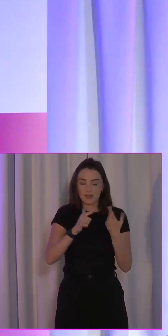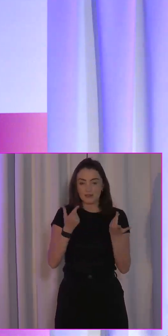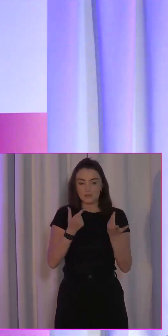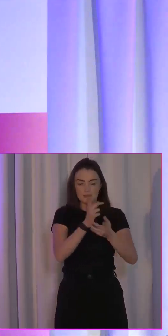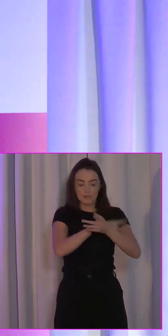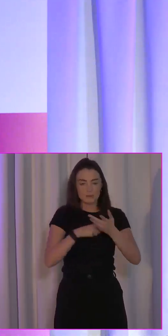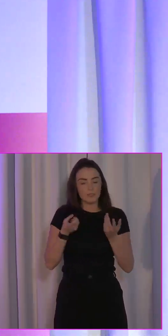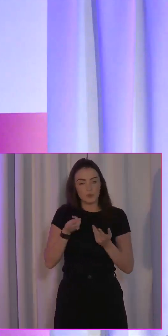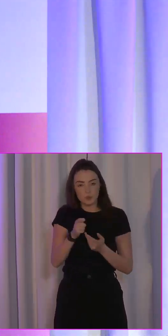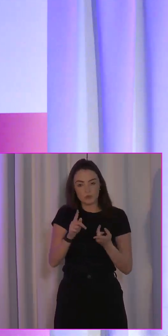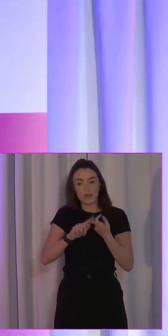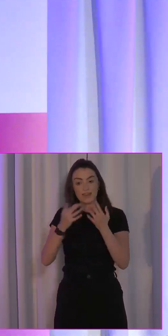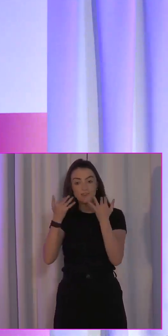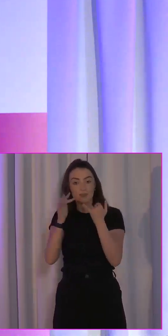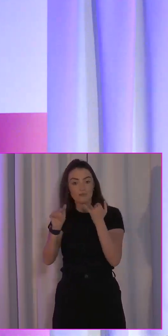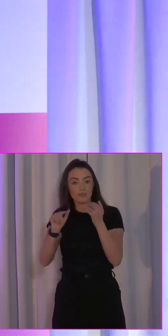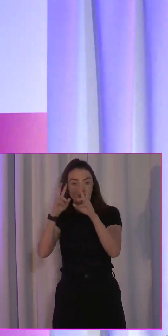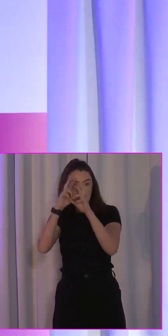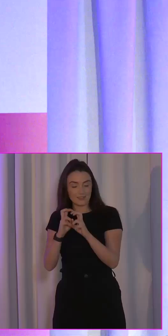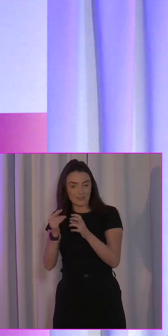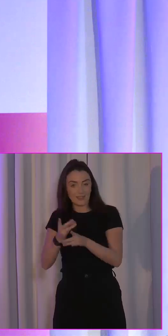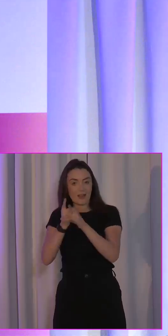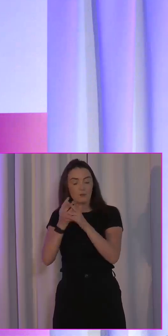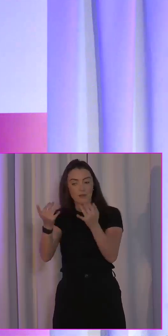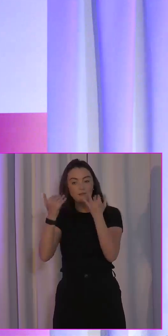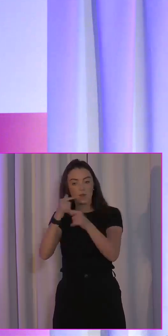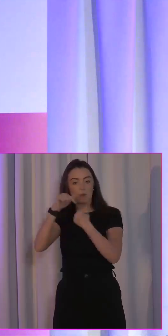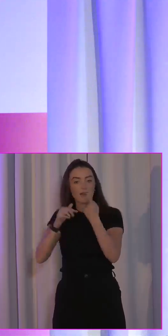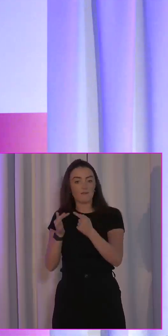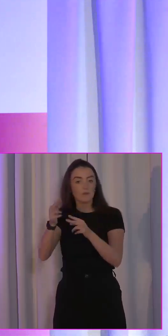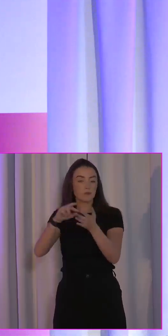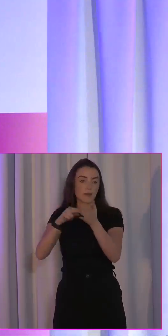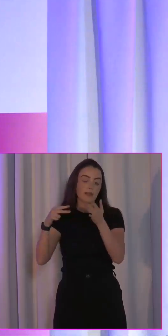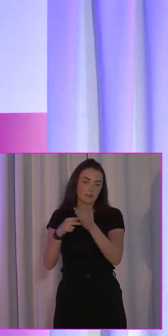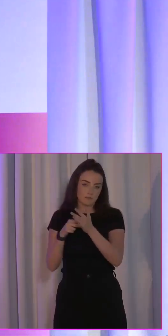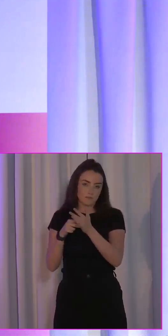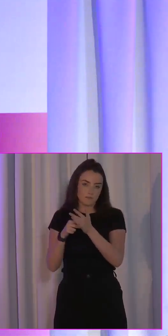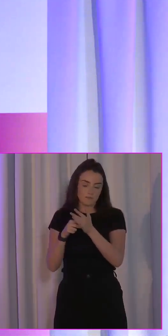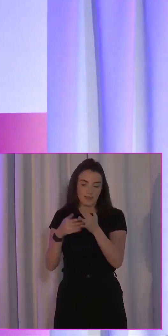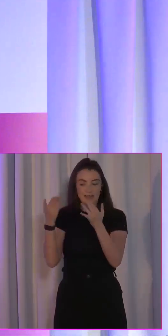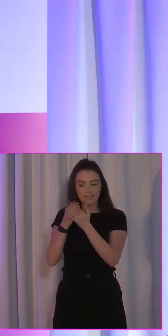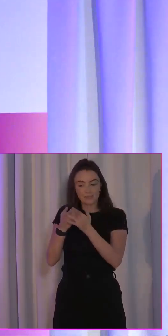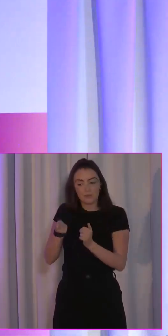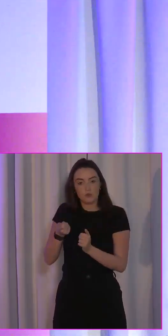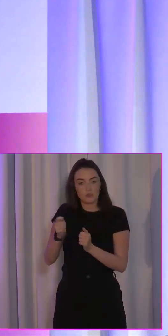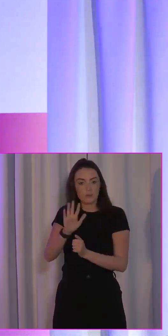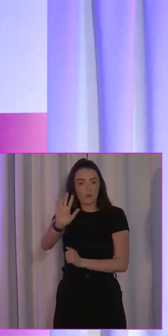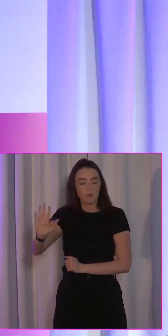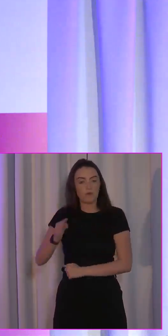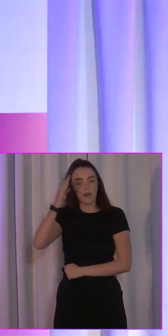and the information from this analysis will help inform our future plans to enhancing accessible and inclusive tourism across